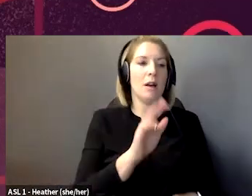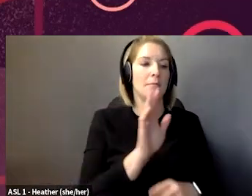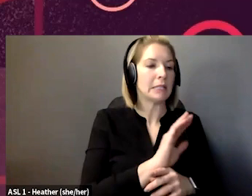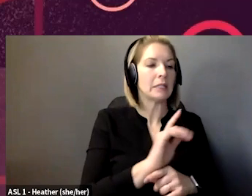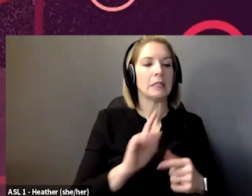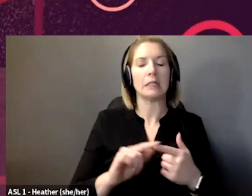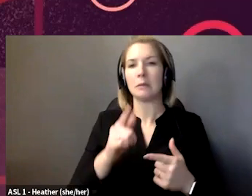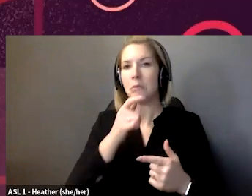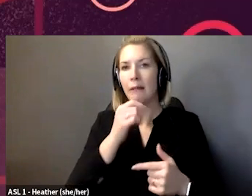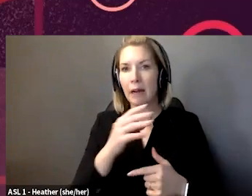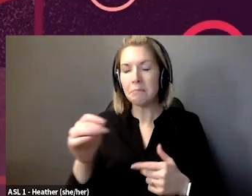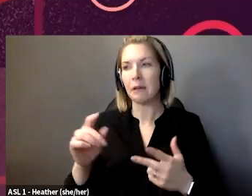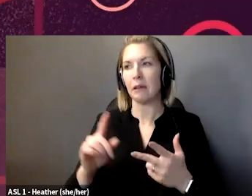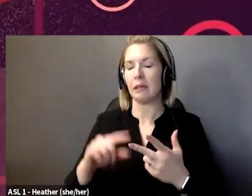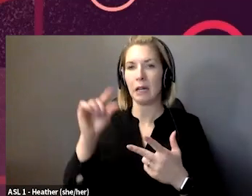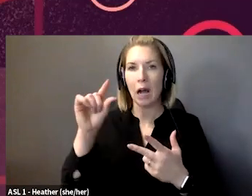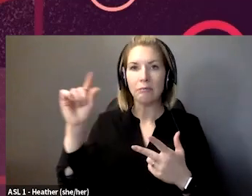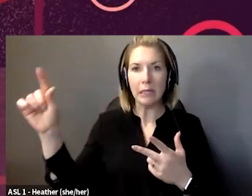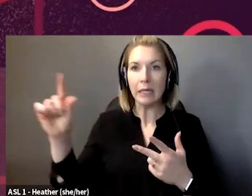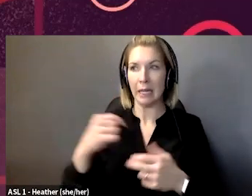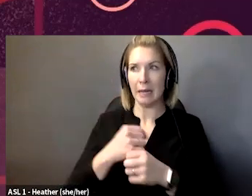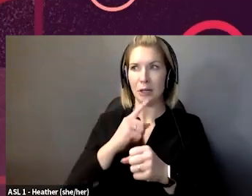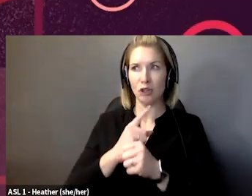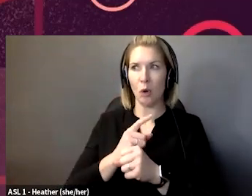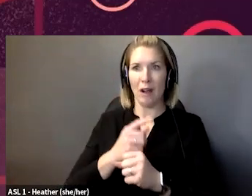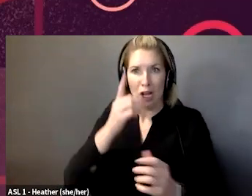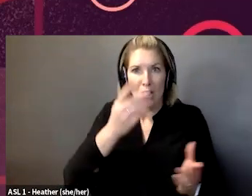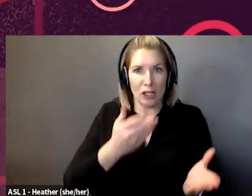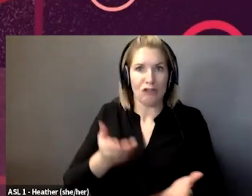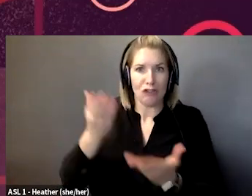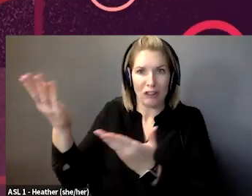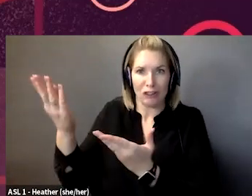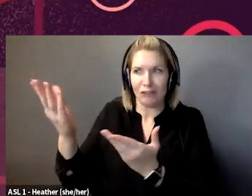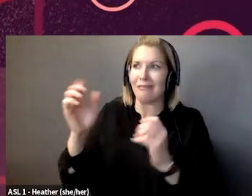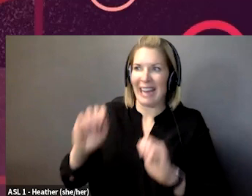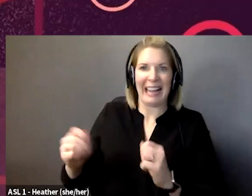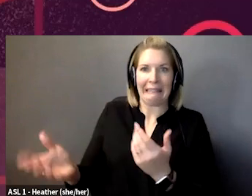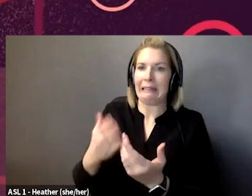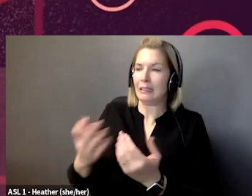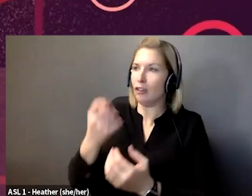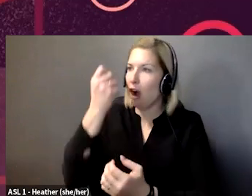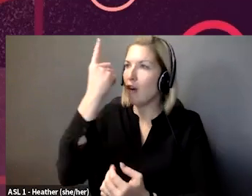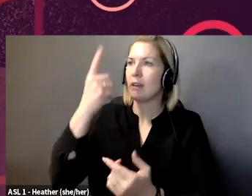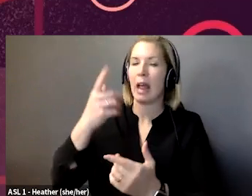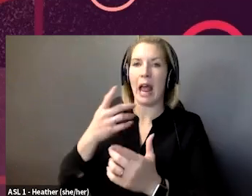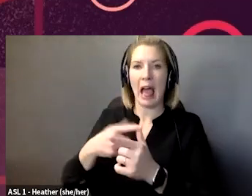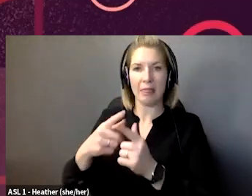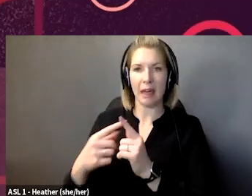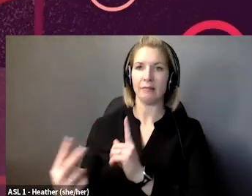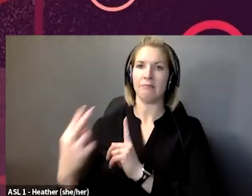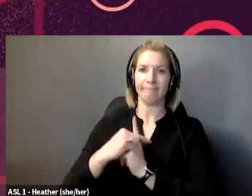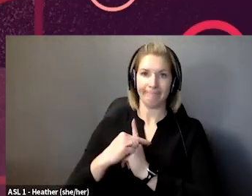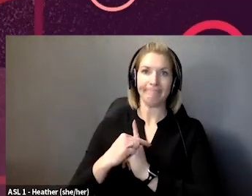these insights and make them usable in the field. Also, in the winter, we're going to be taking some of our recommendations